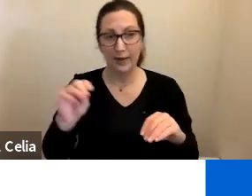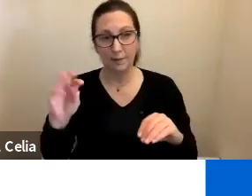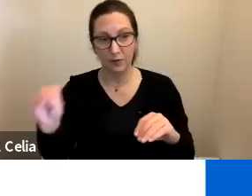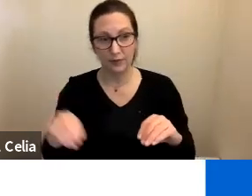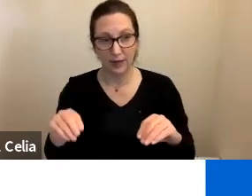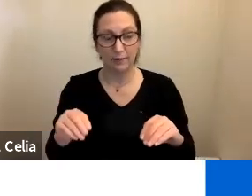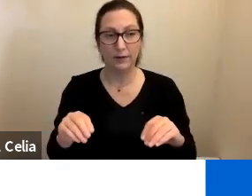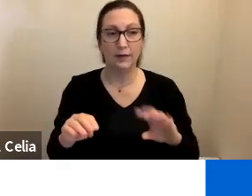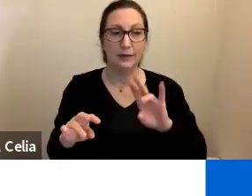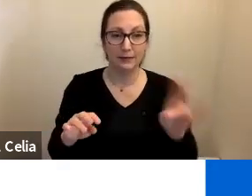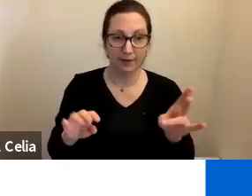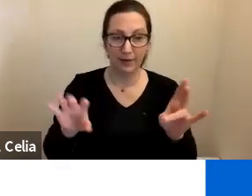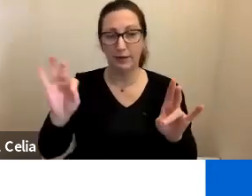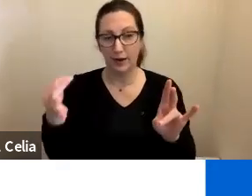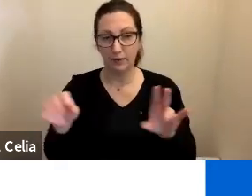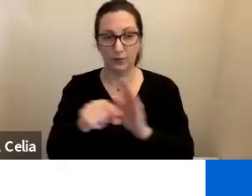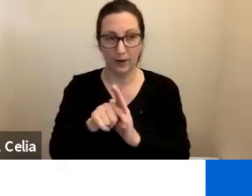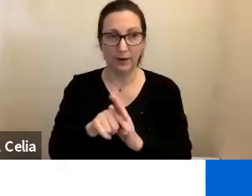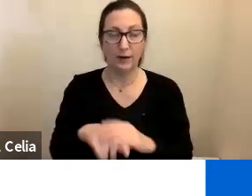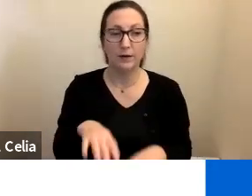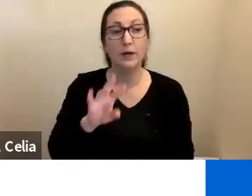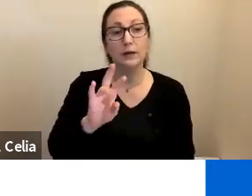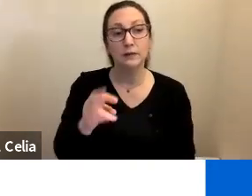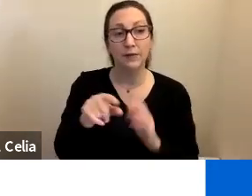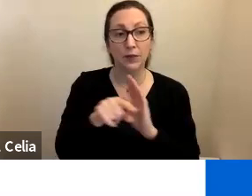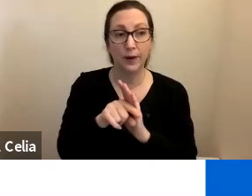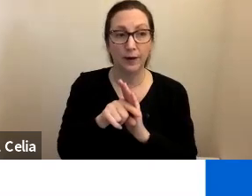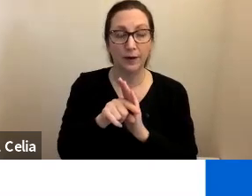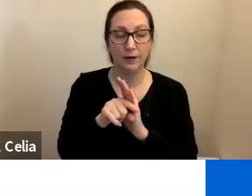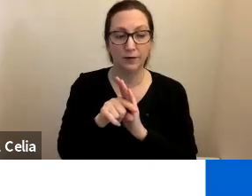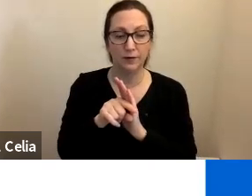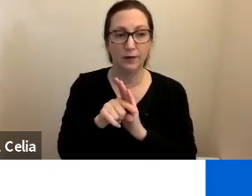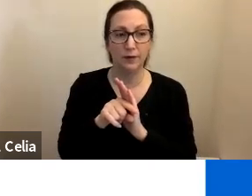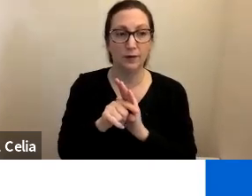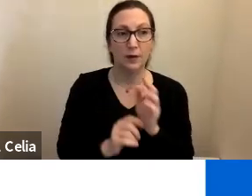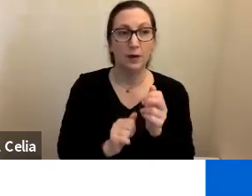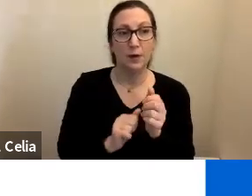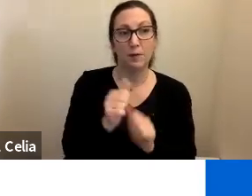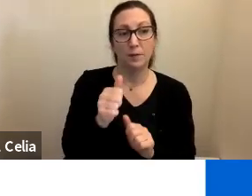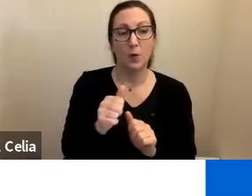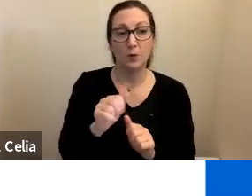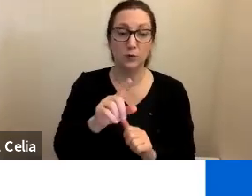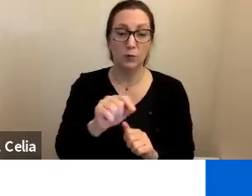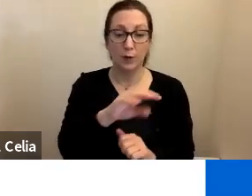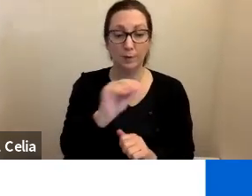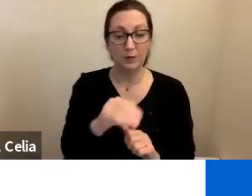8th grade. So for the 7th grade, the majority of our 20%